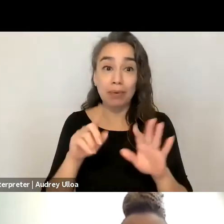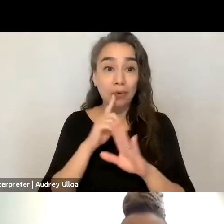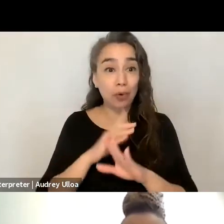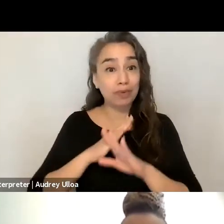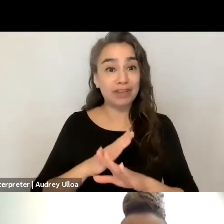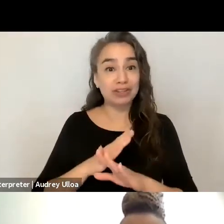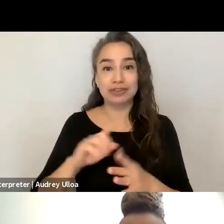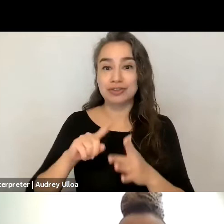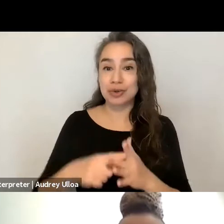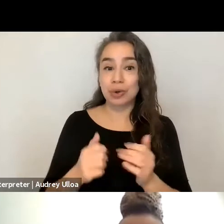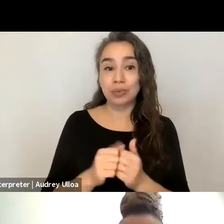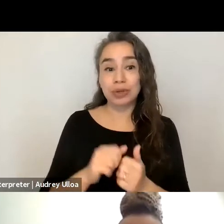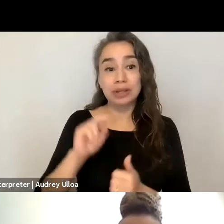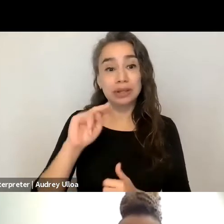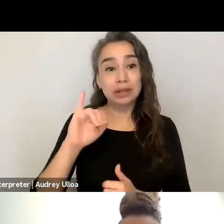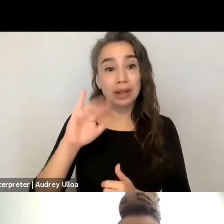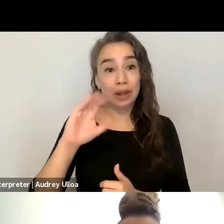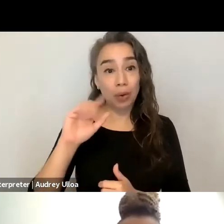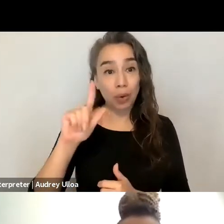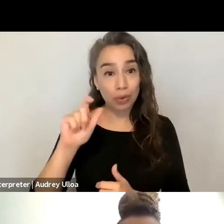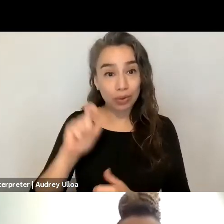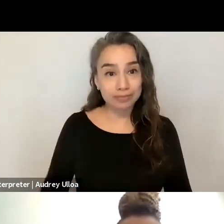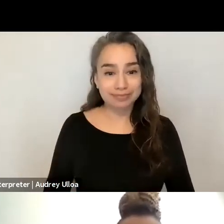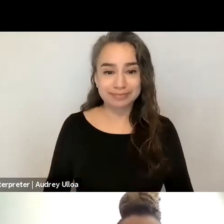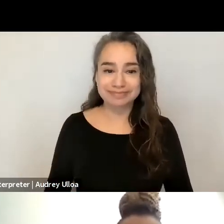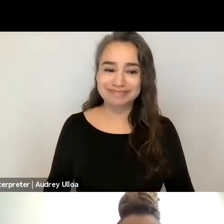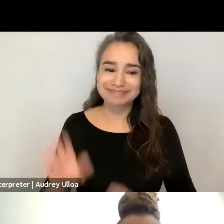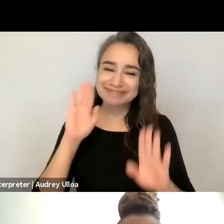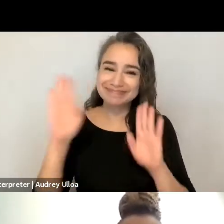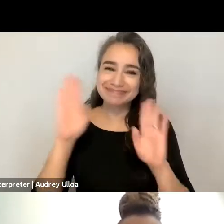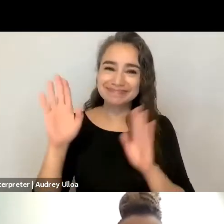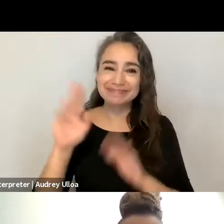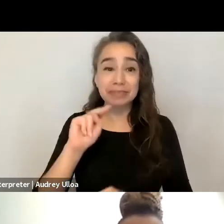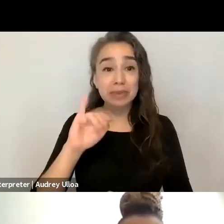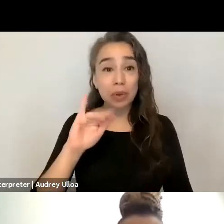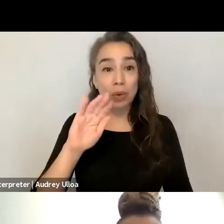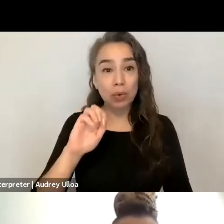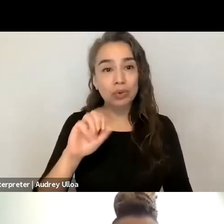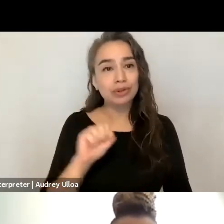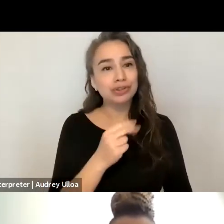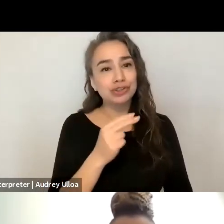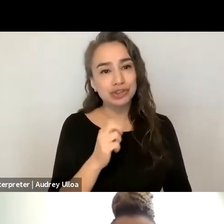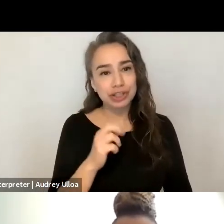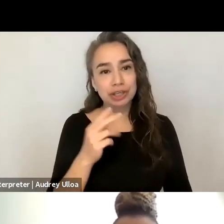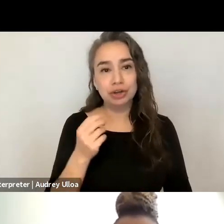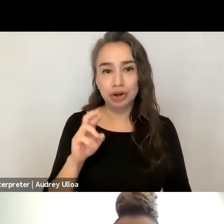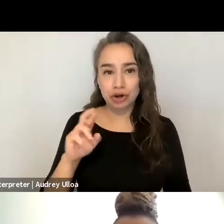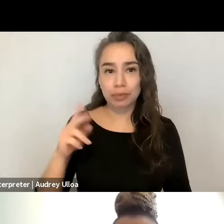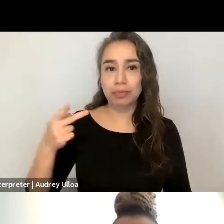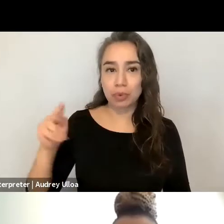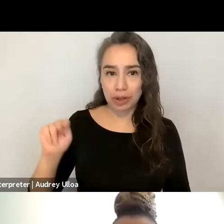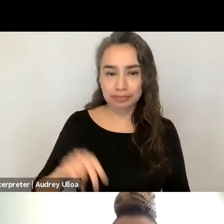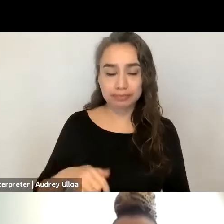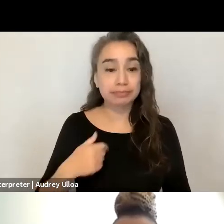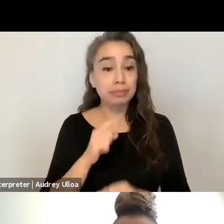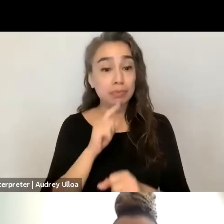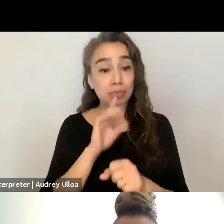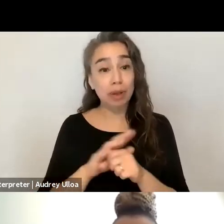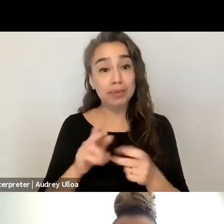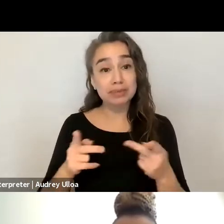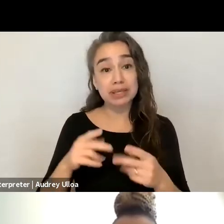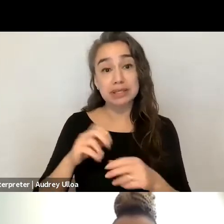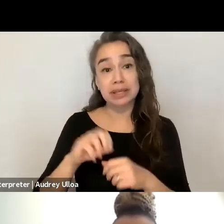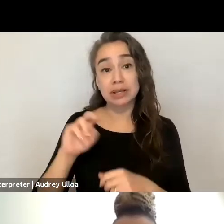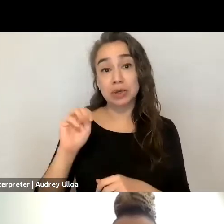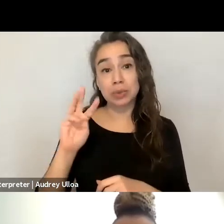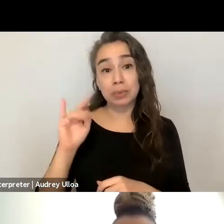Nicole. Okay, hi everyone. I'm Nicole. I go by she, her, hers pronouns. I'm at Promise Place in New Bern, North Carolina,